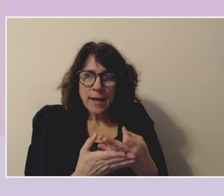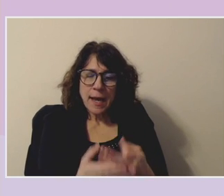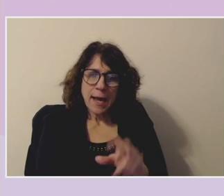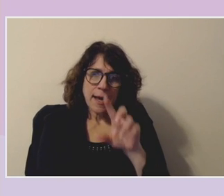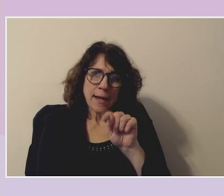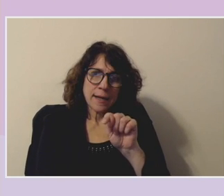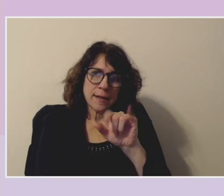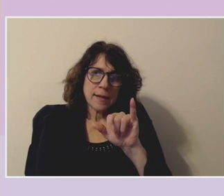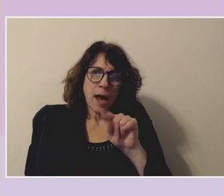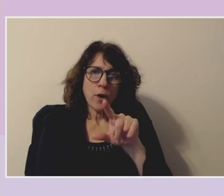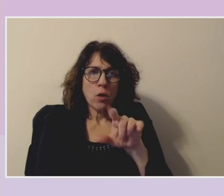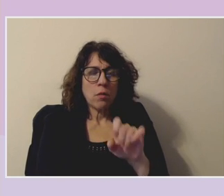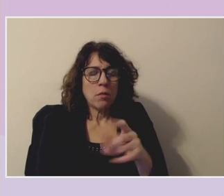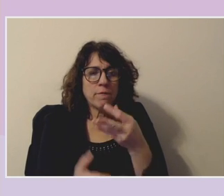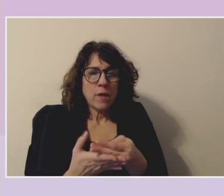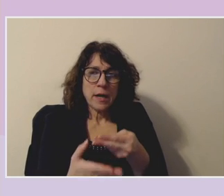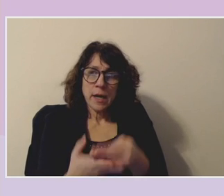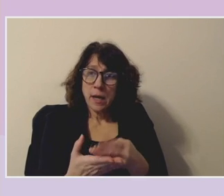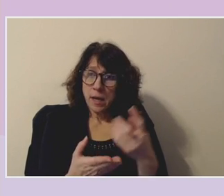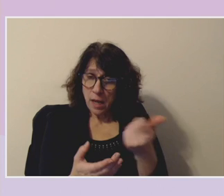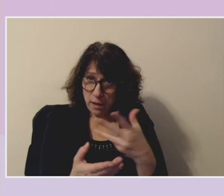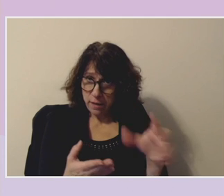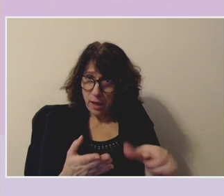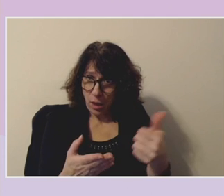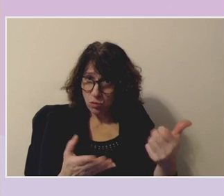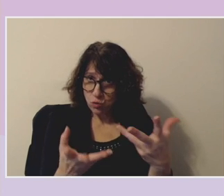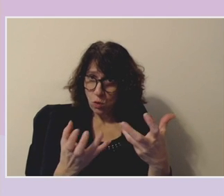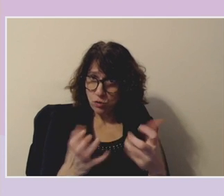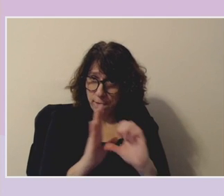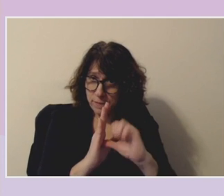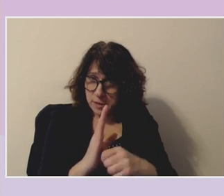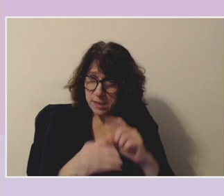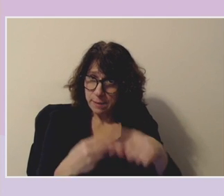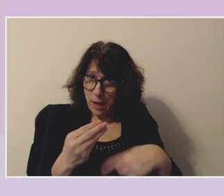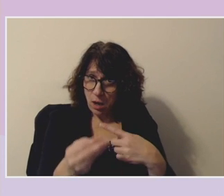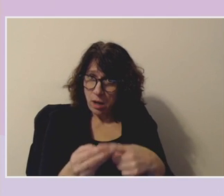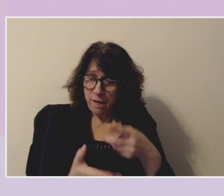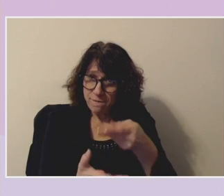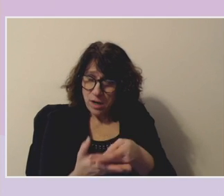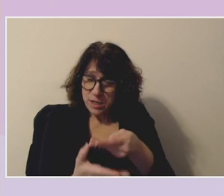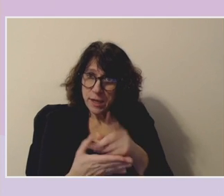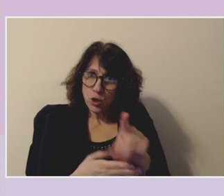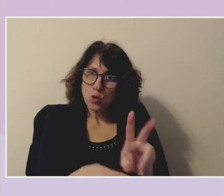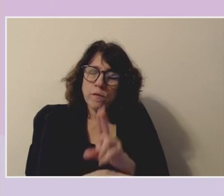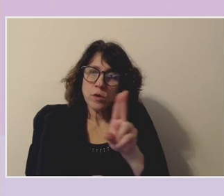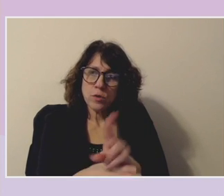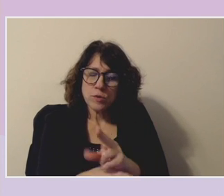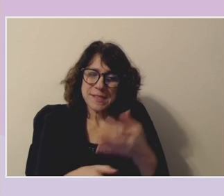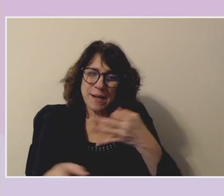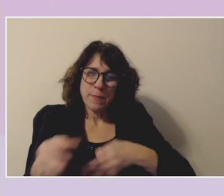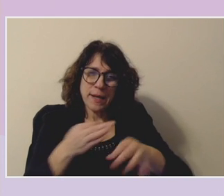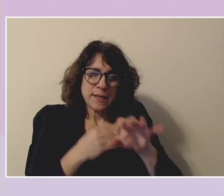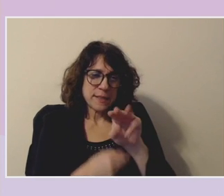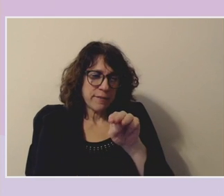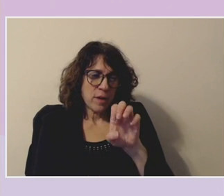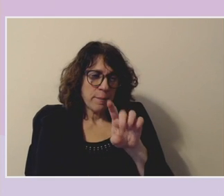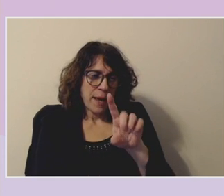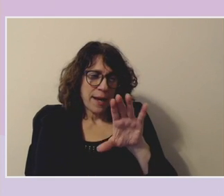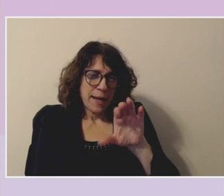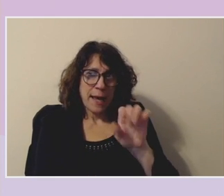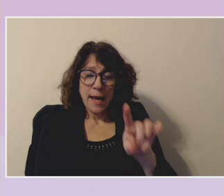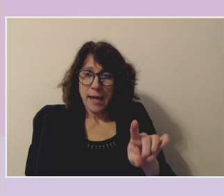but is there anything else that you want to highlight about funding that you've utilized in place of Medicaid for some of these